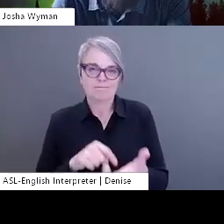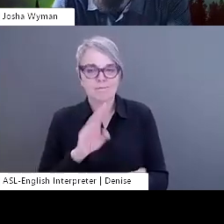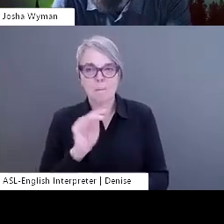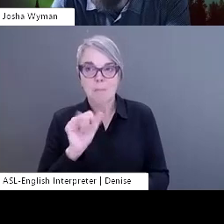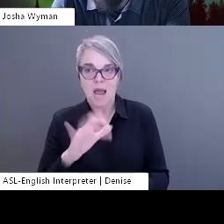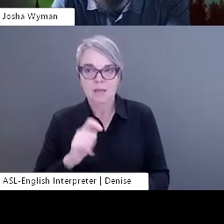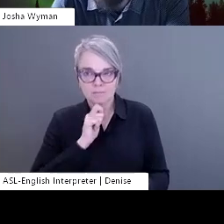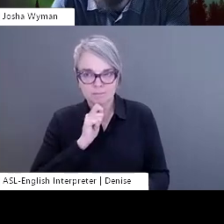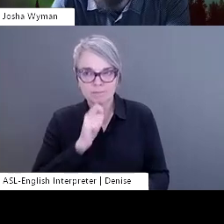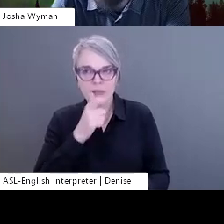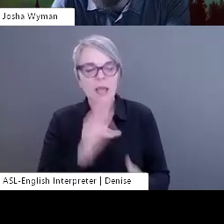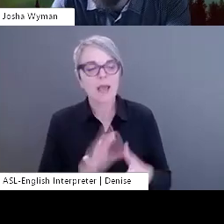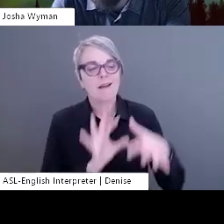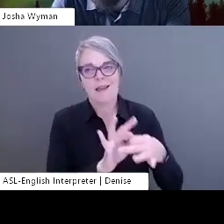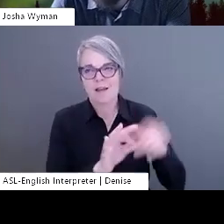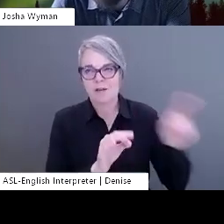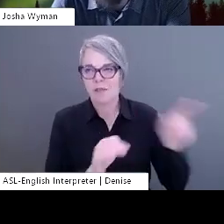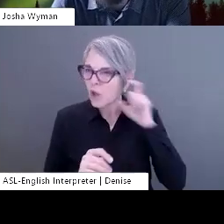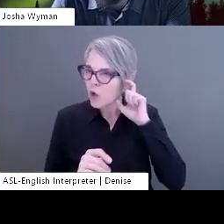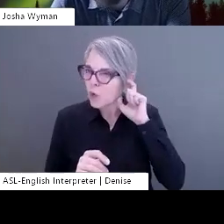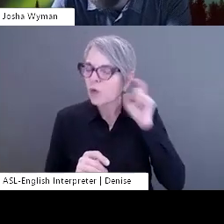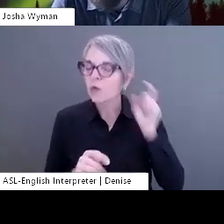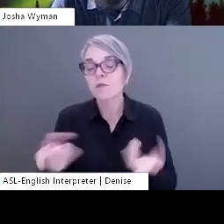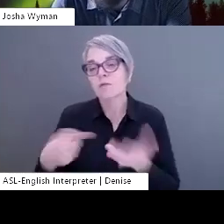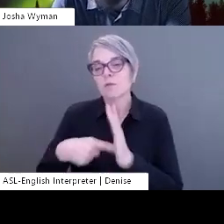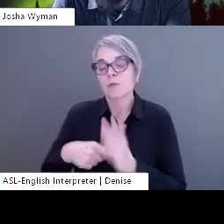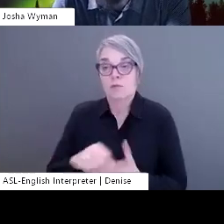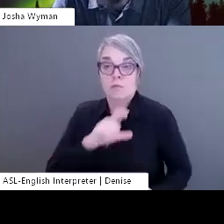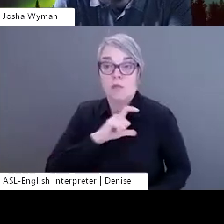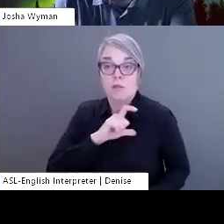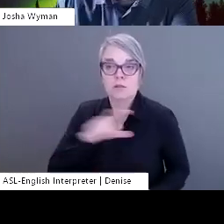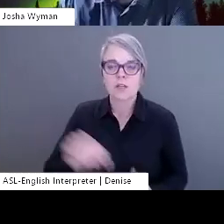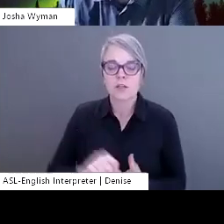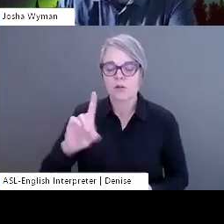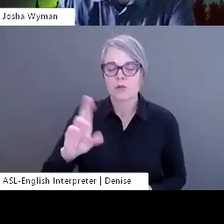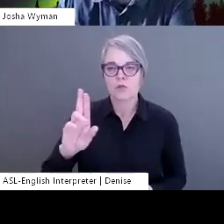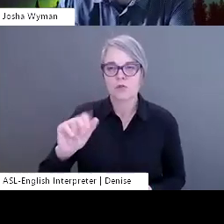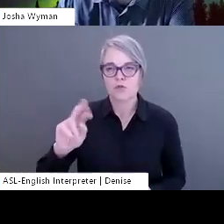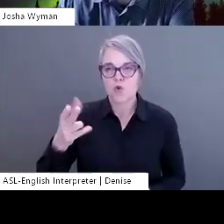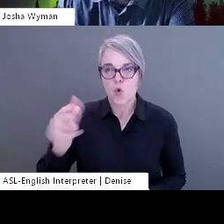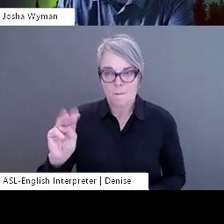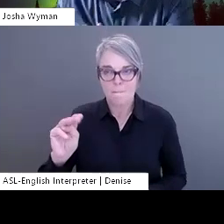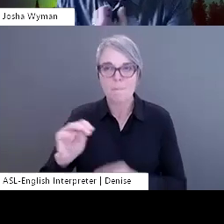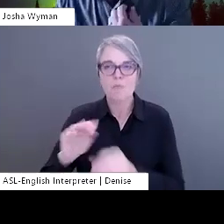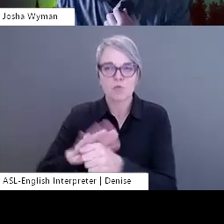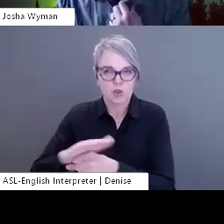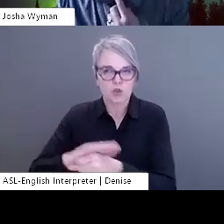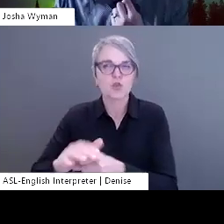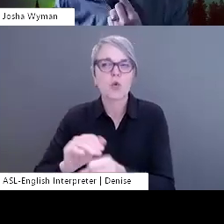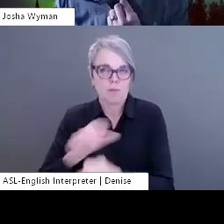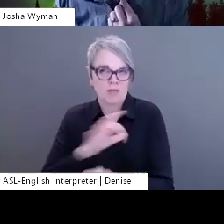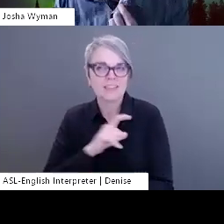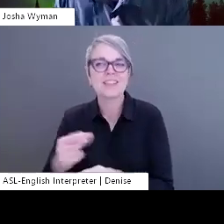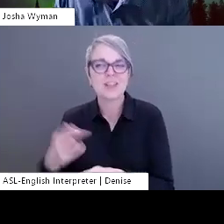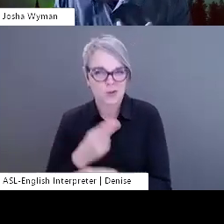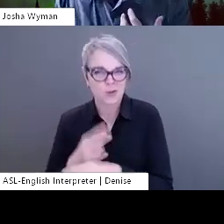know police officers at like the Durham Regional Police have utilized that in the work they do. And then voice amplifiers